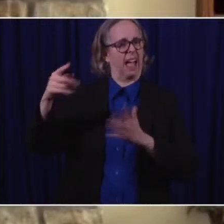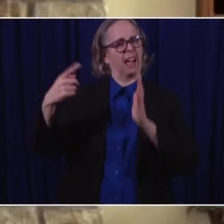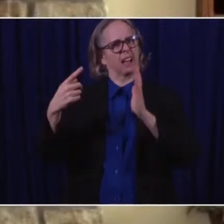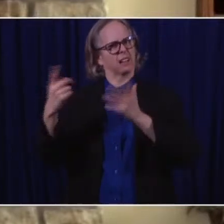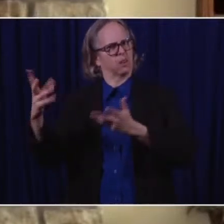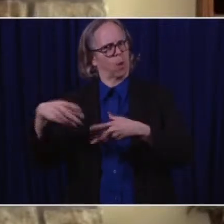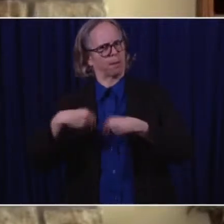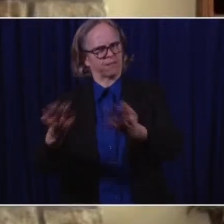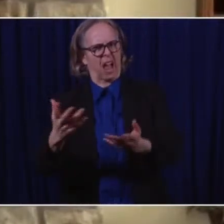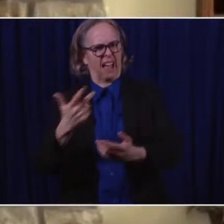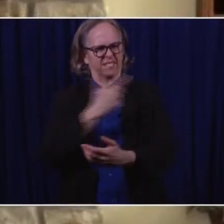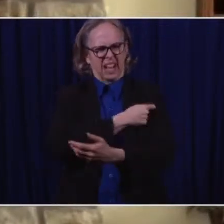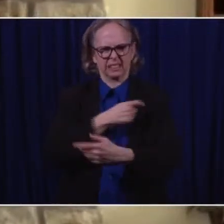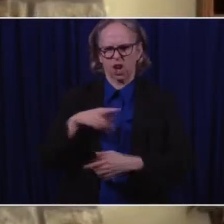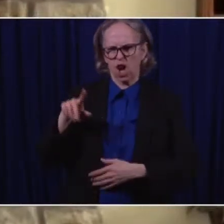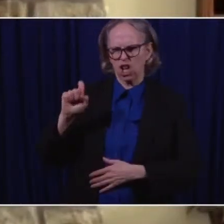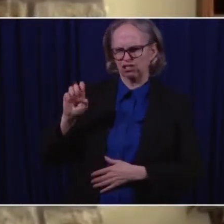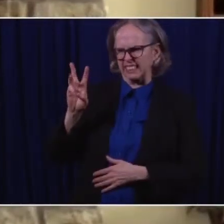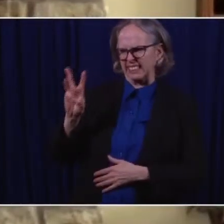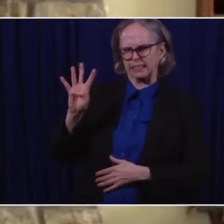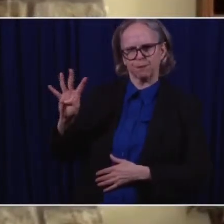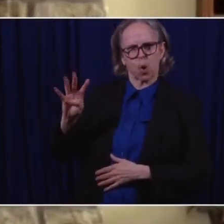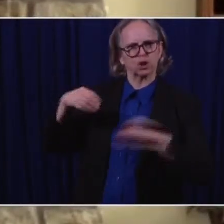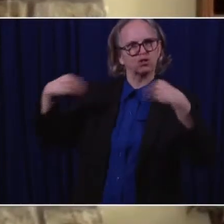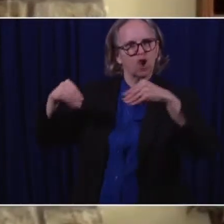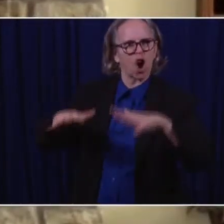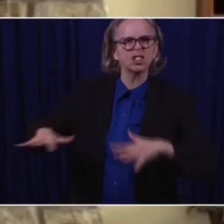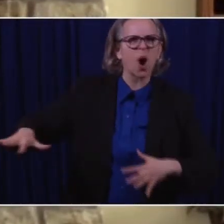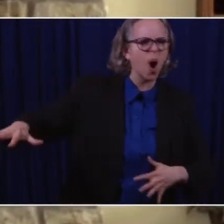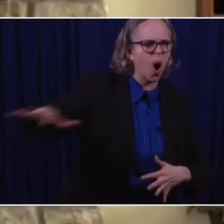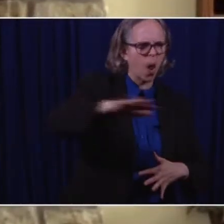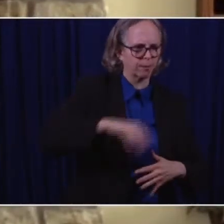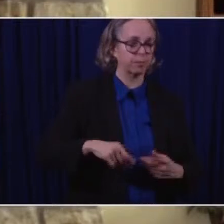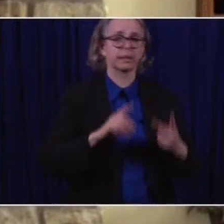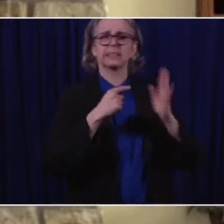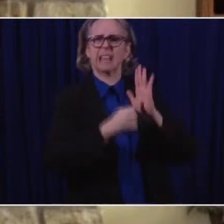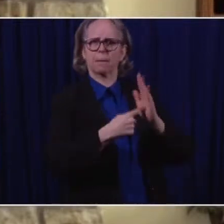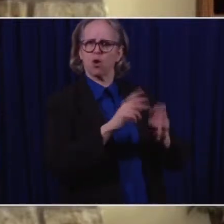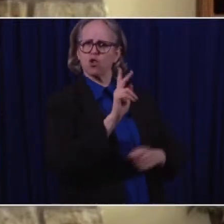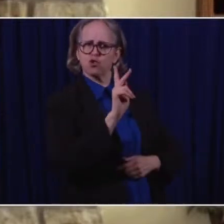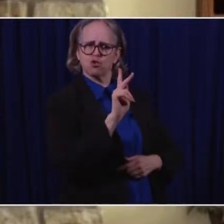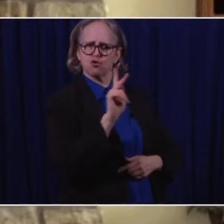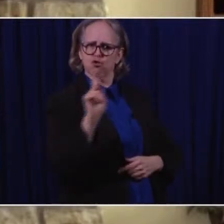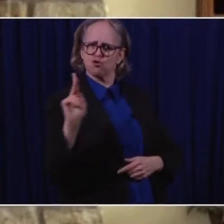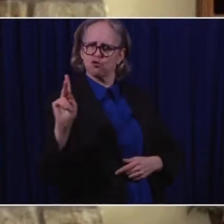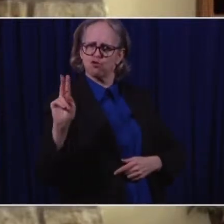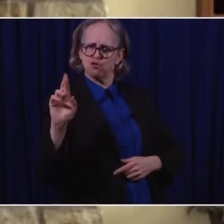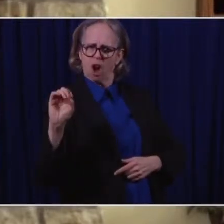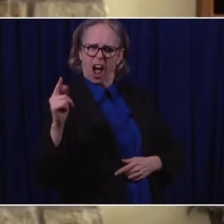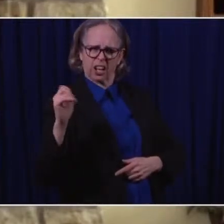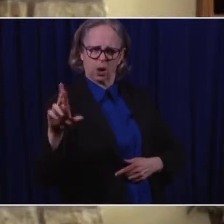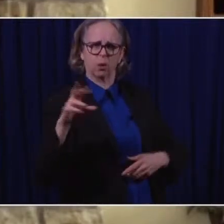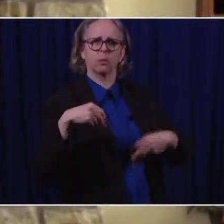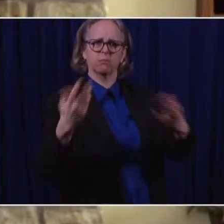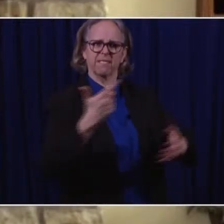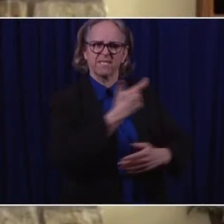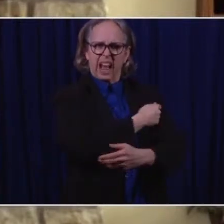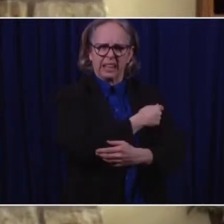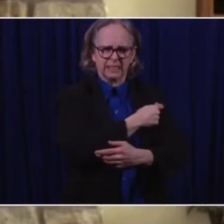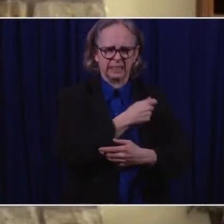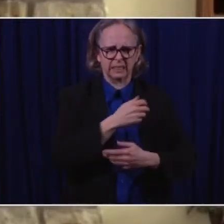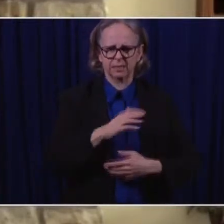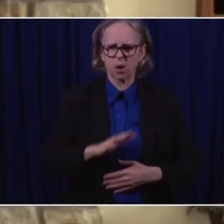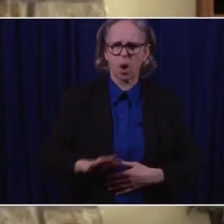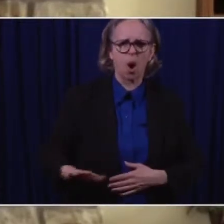will expand to all 194 of its stores in Ohio. So just to give you a heads up of what